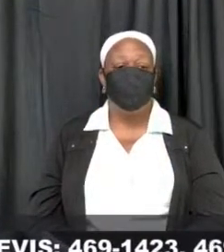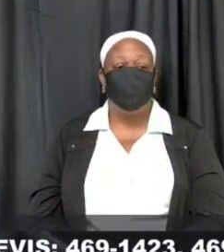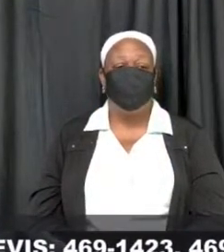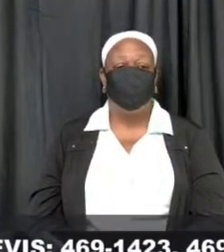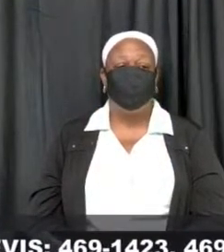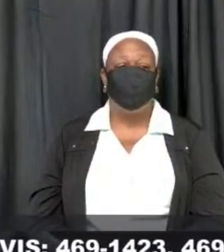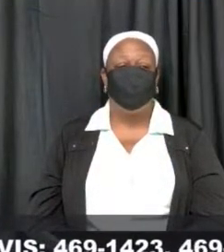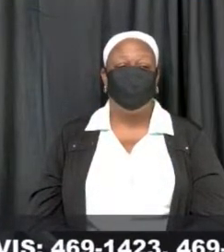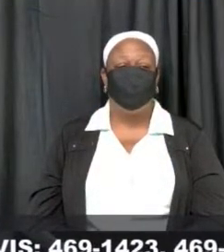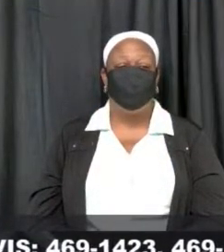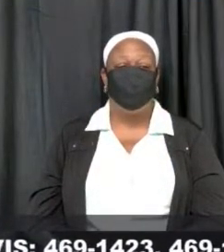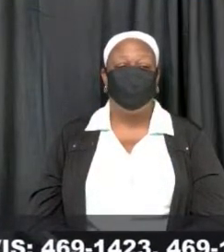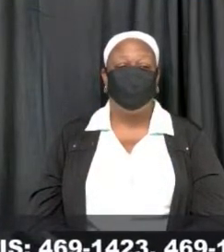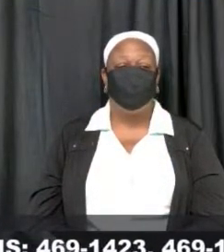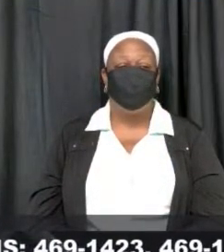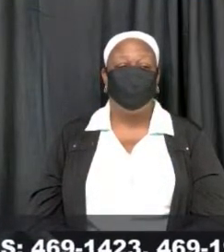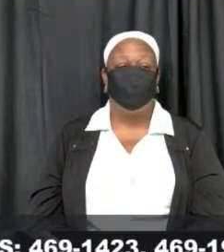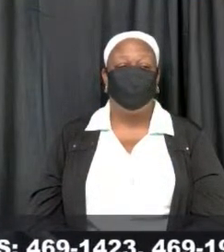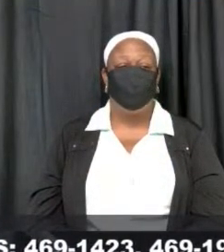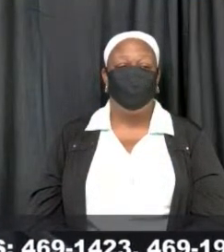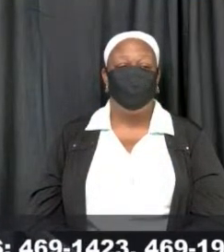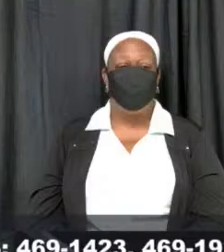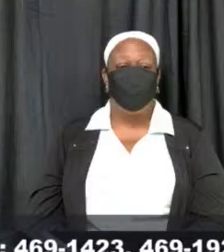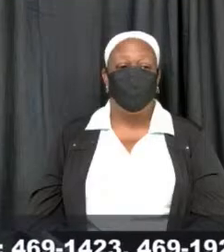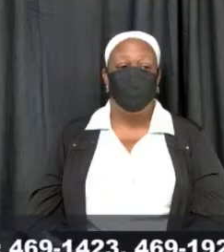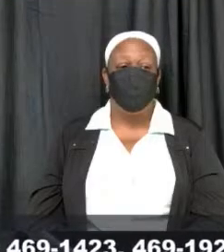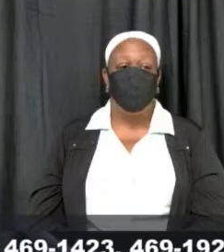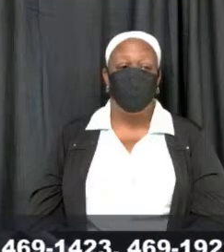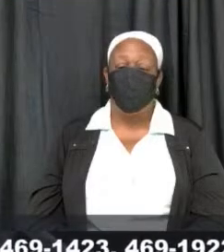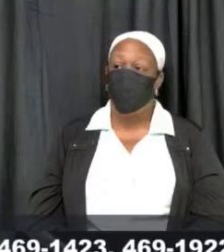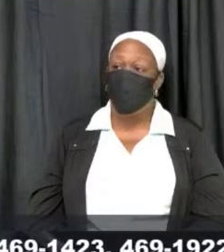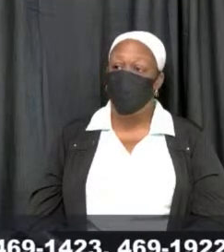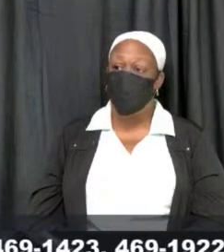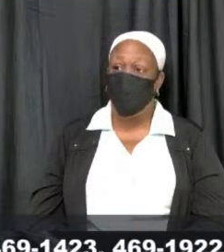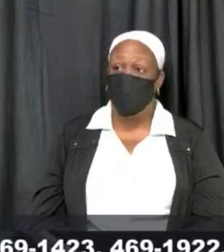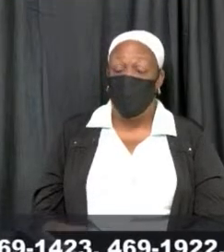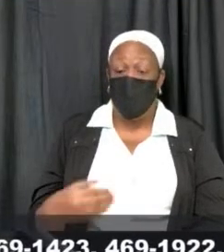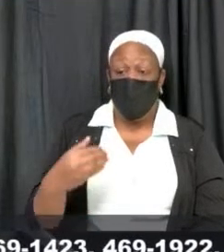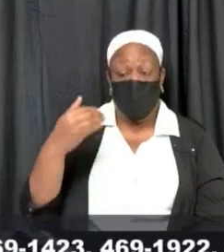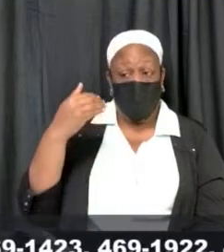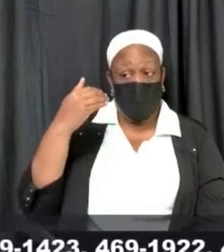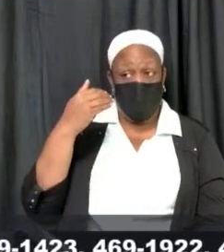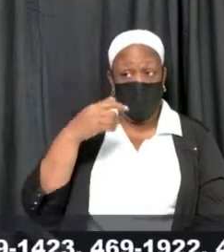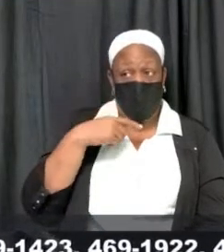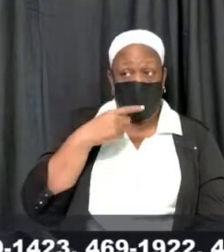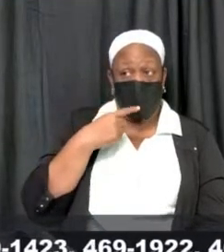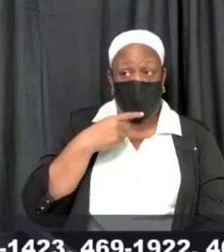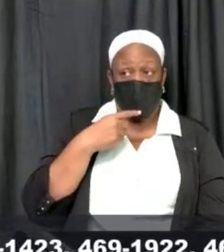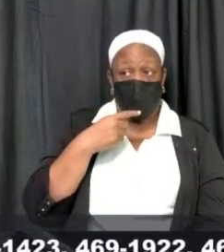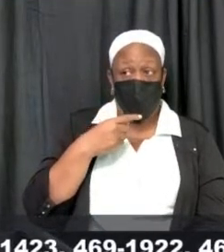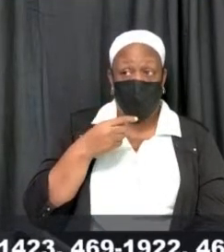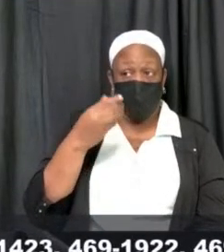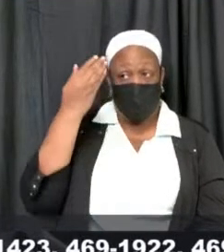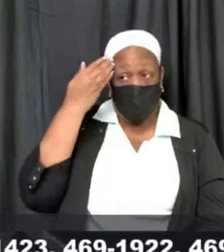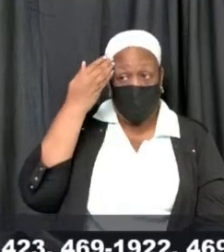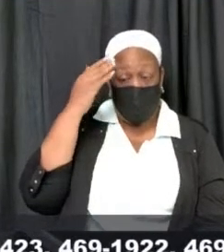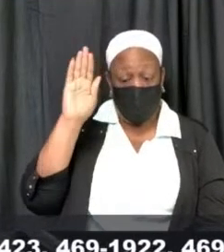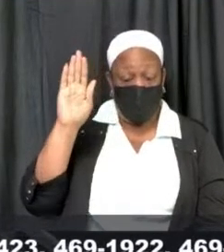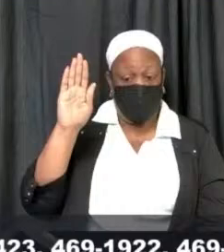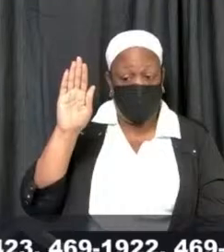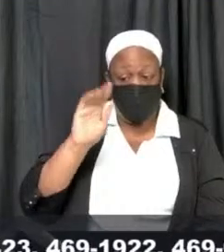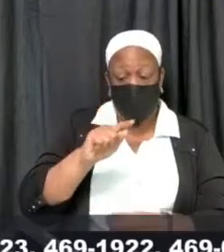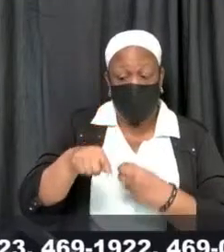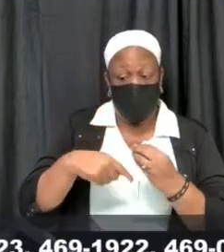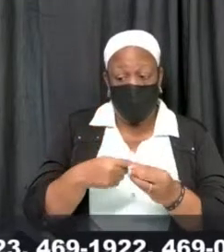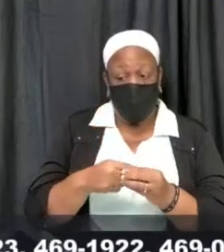What I can say is we are not aware of any human clinical trials that have been